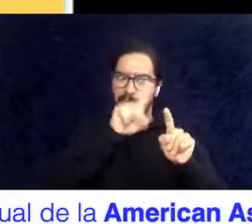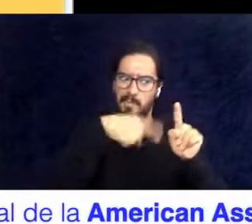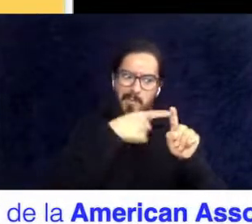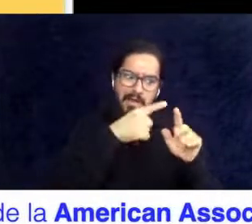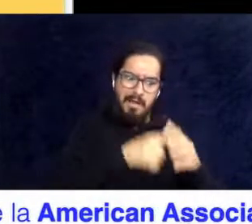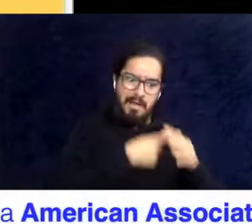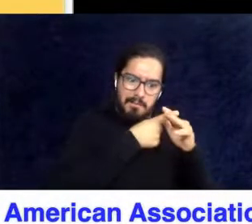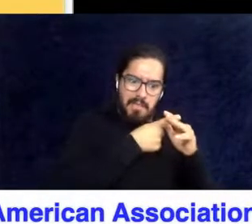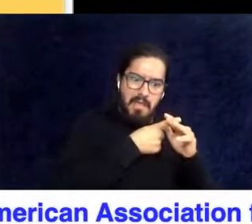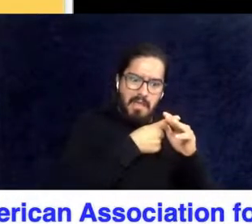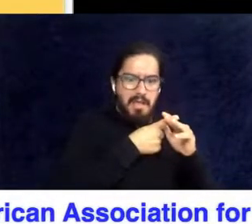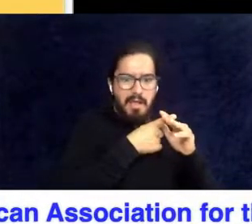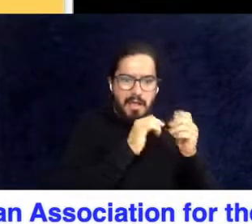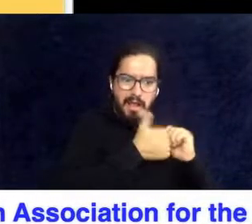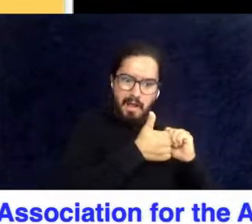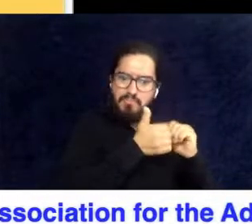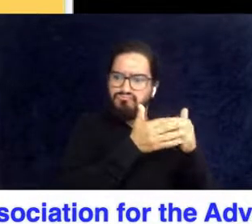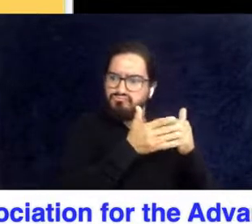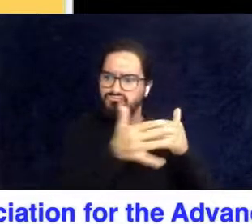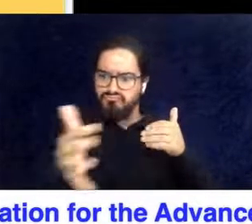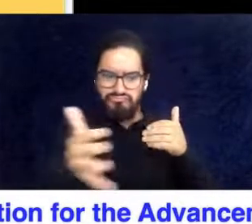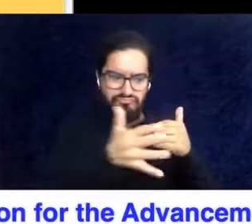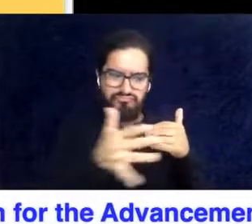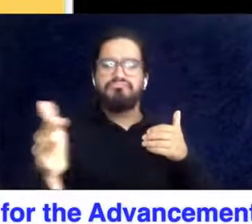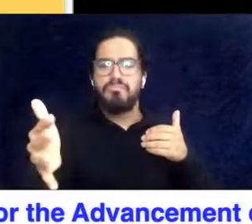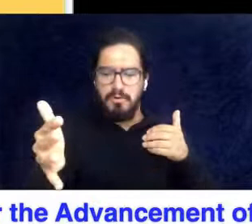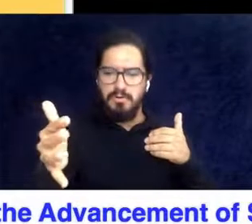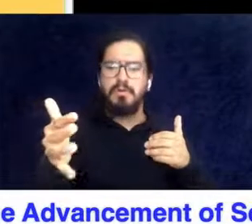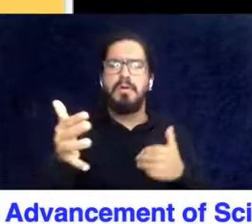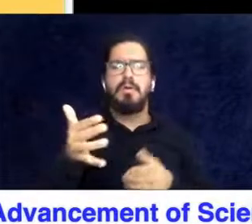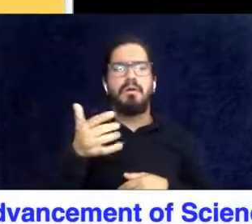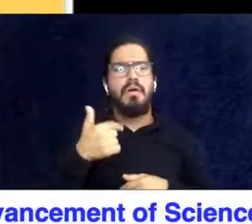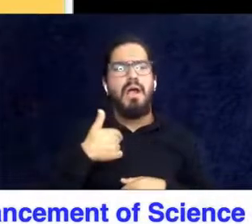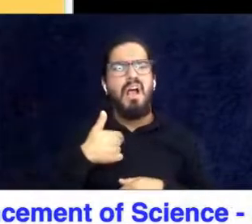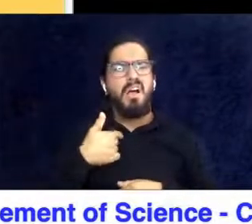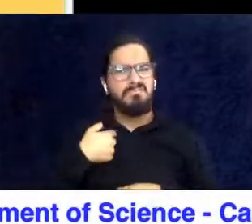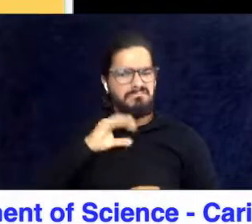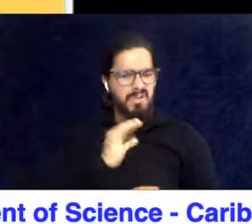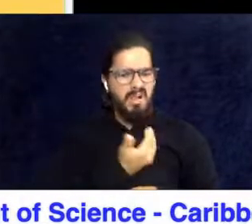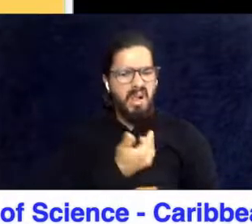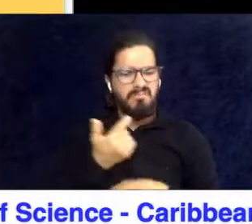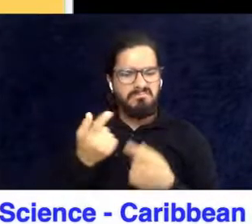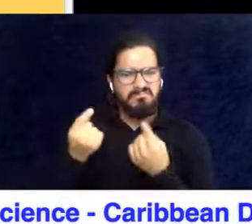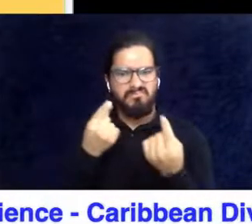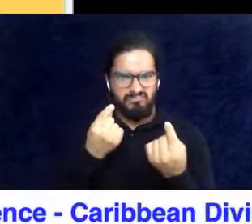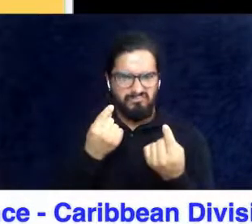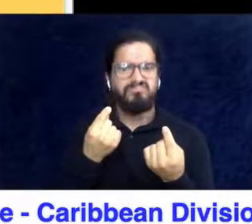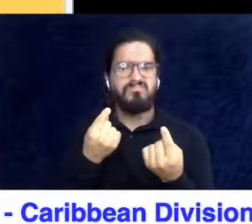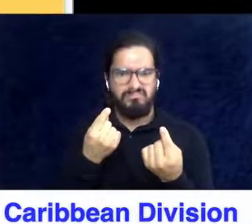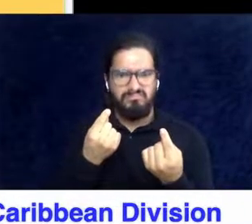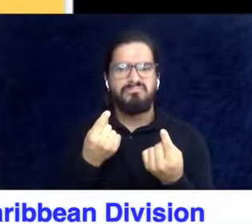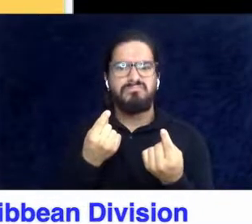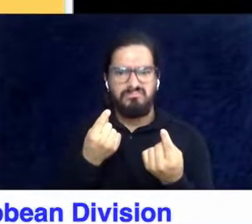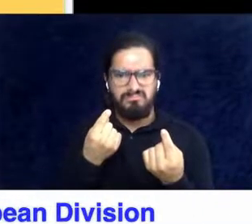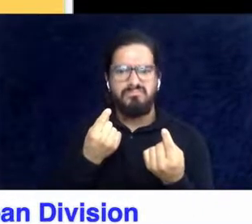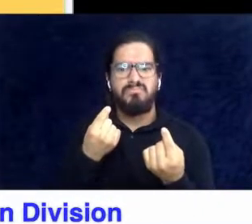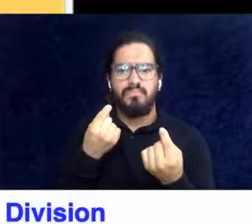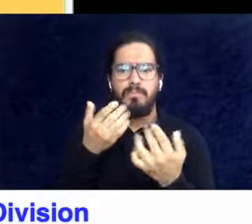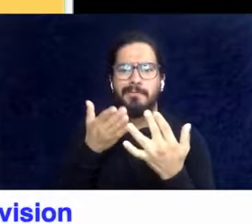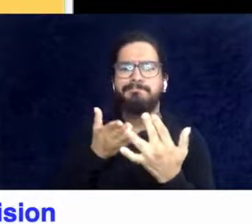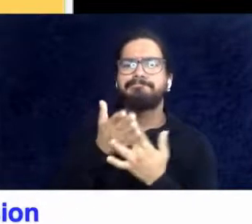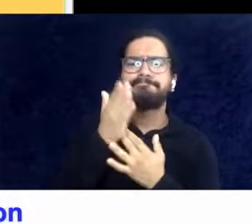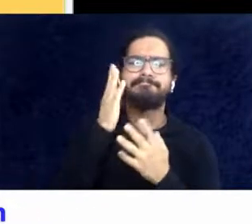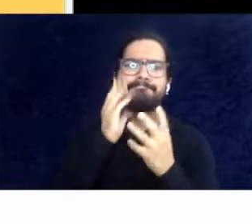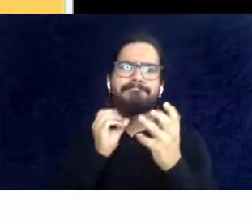roots? And what constitutes recovery? And how can we help define that through through the experiences of